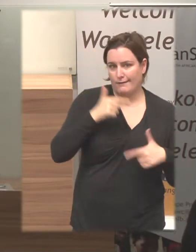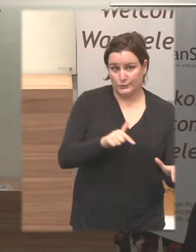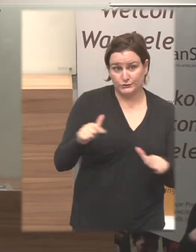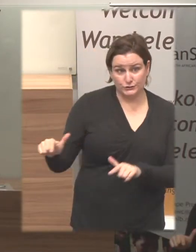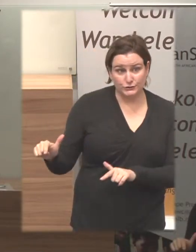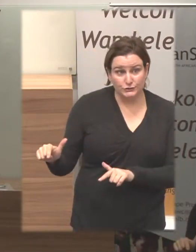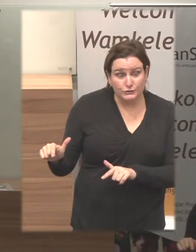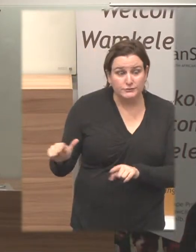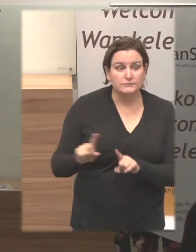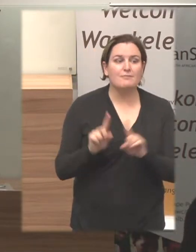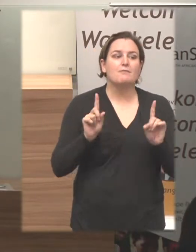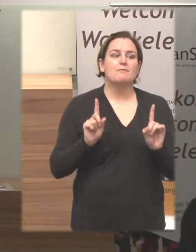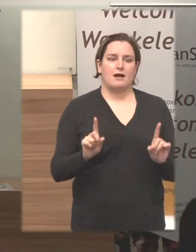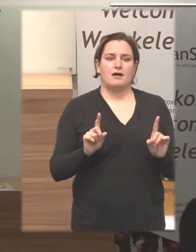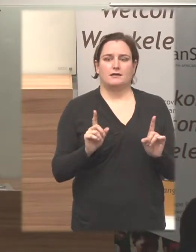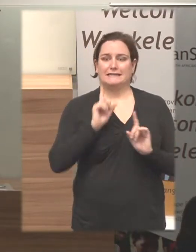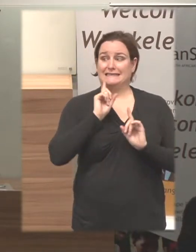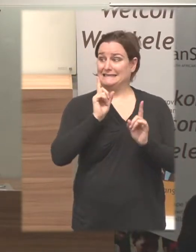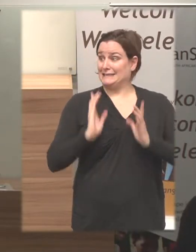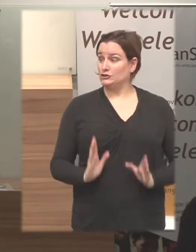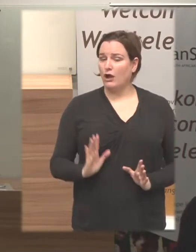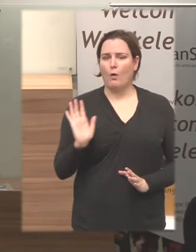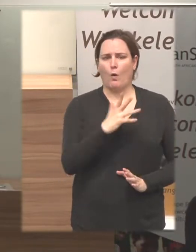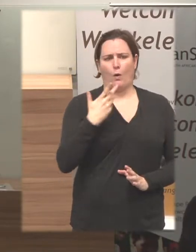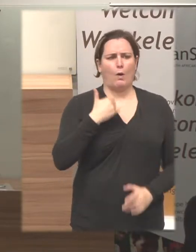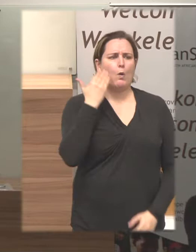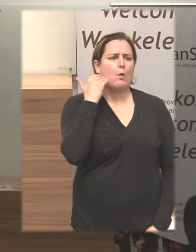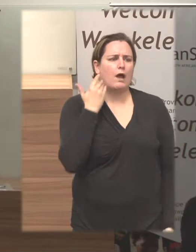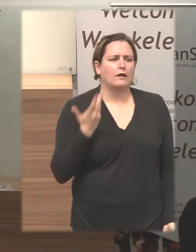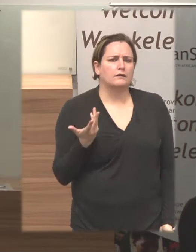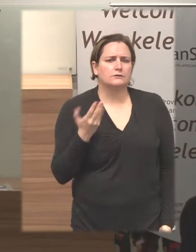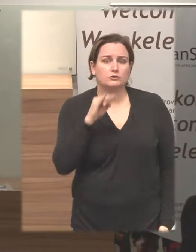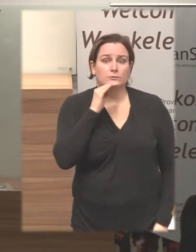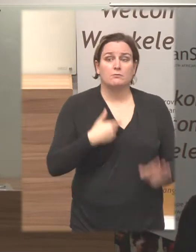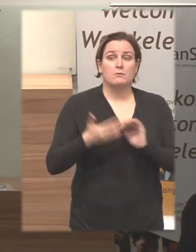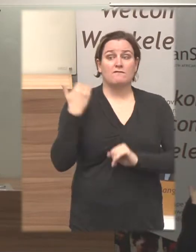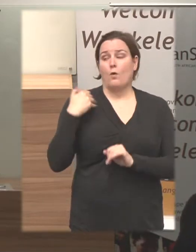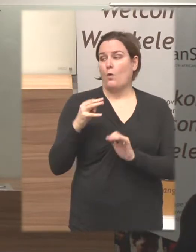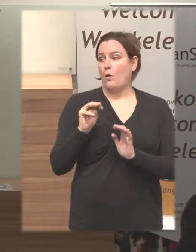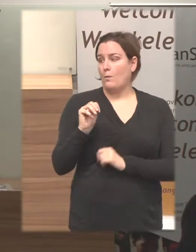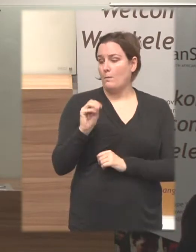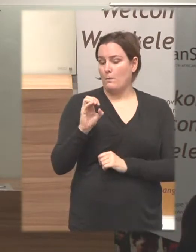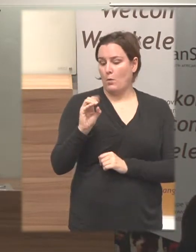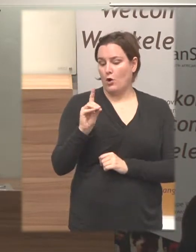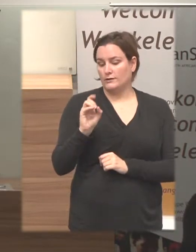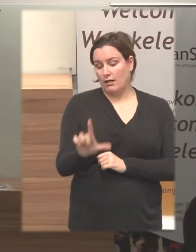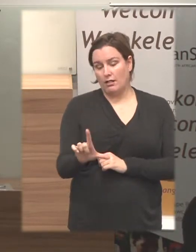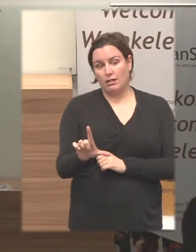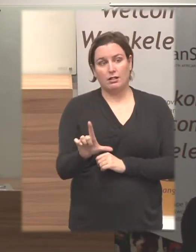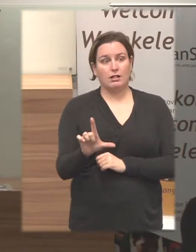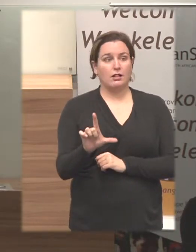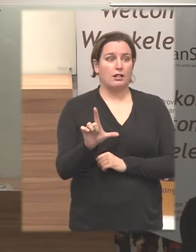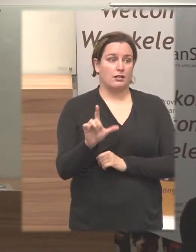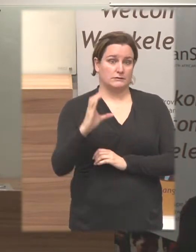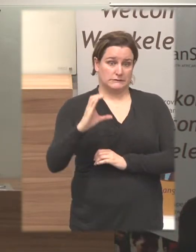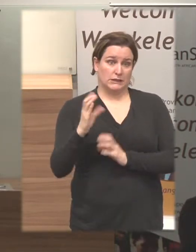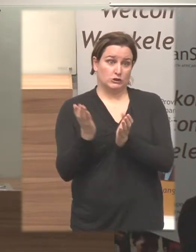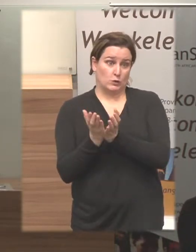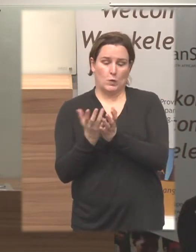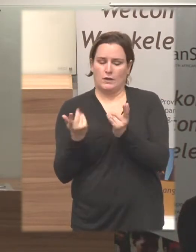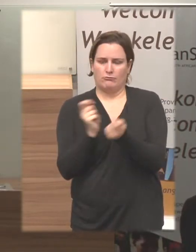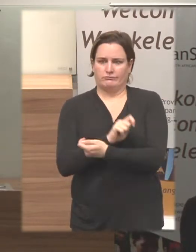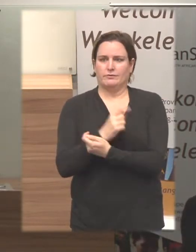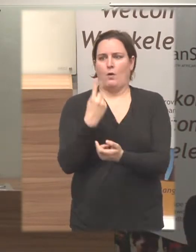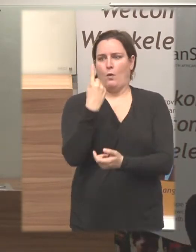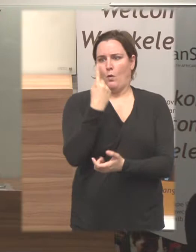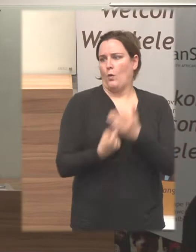through English. Most of the teachers were mainly white. So a former Model C school that now has only black learners in it.